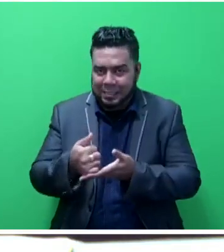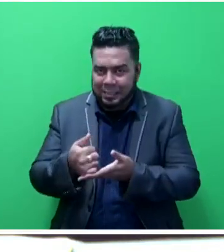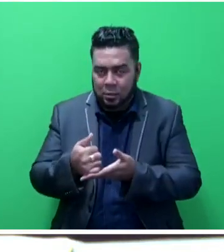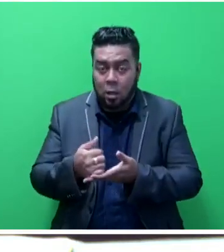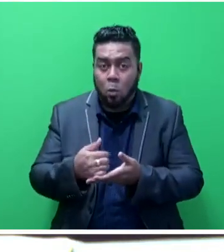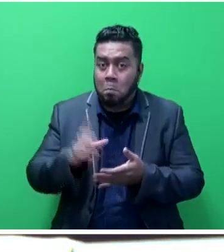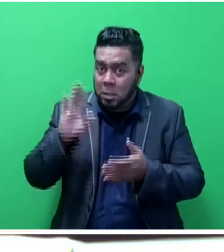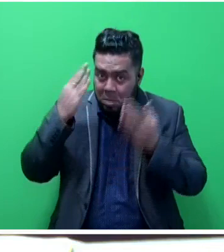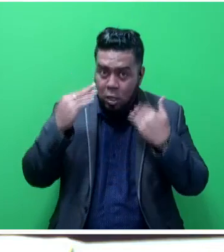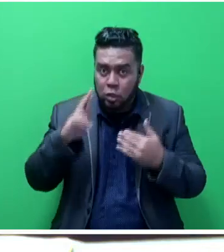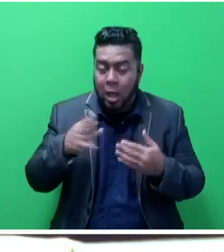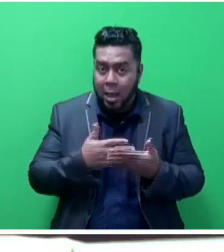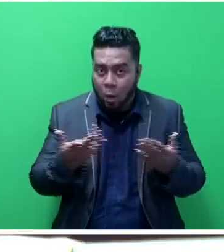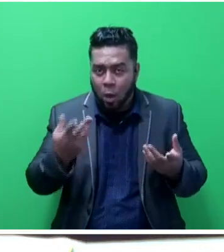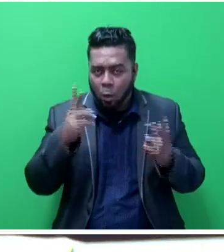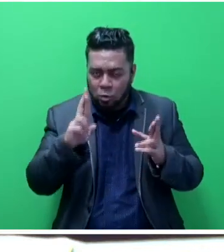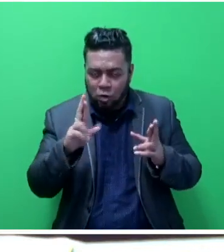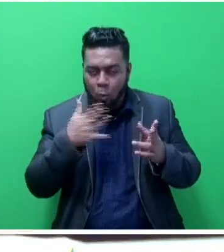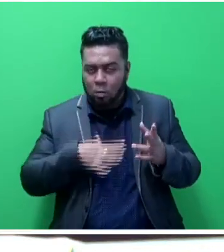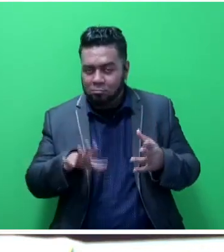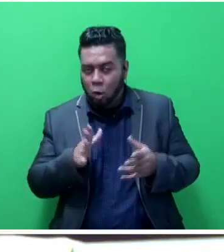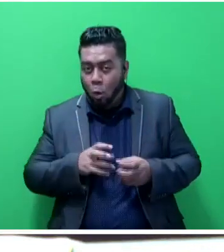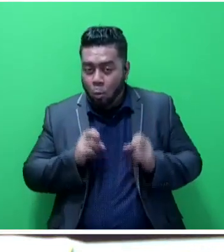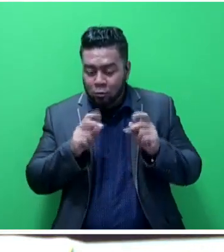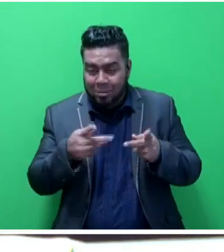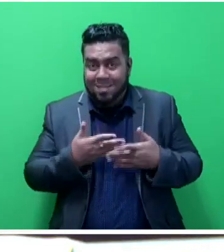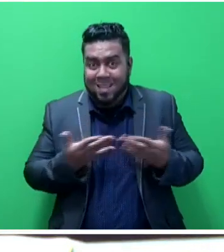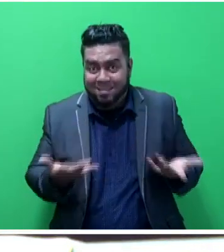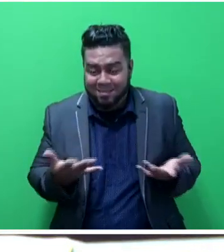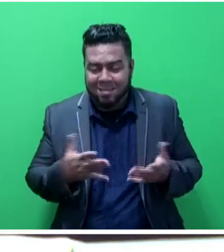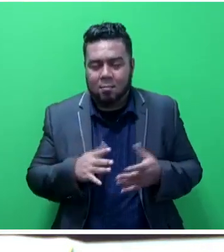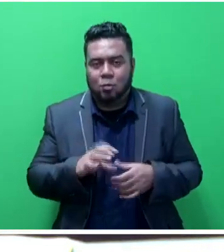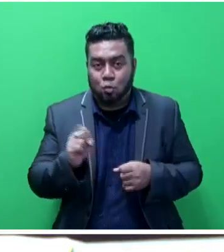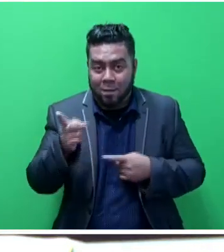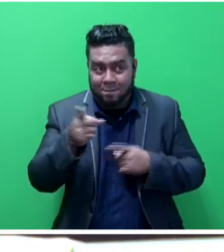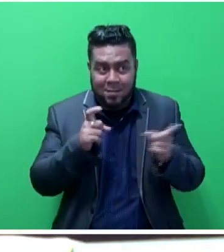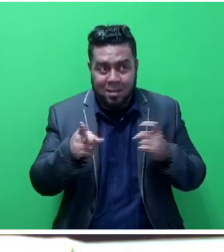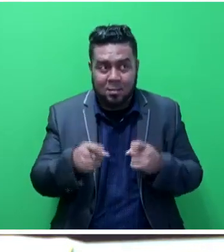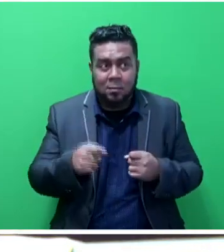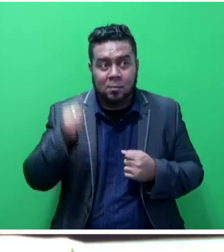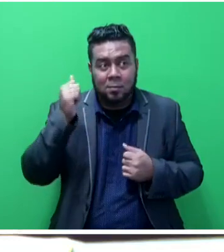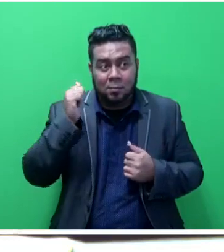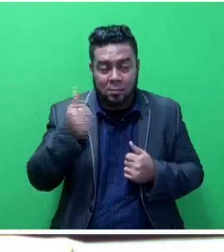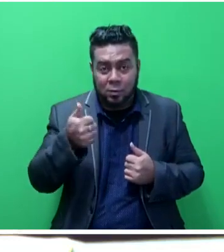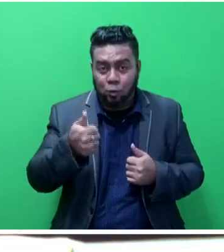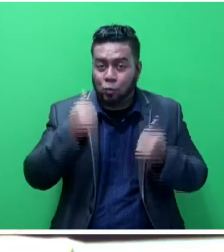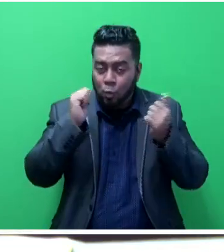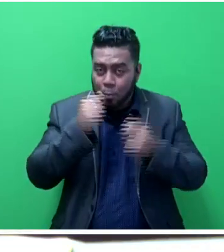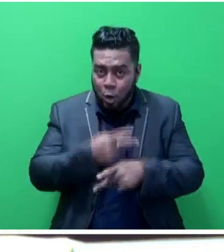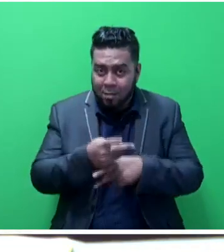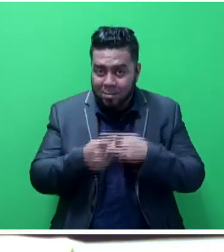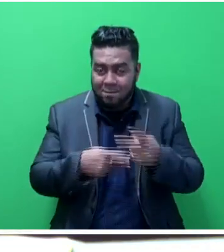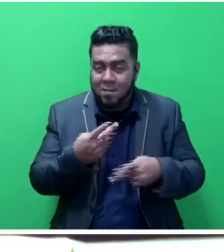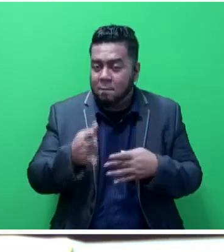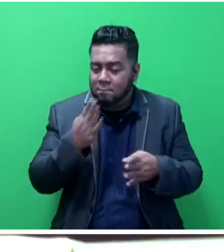Mr. Speaker, I now wish to take this opportunity to invite good, productive, and